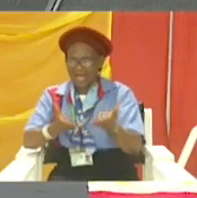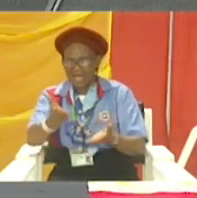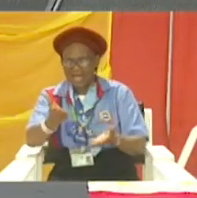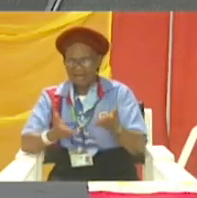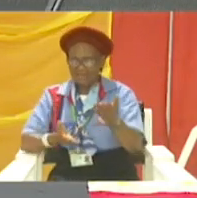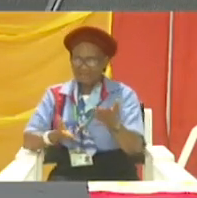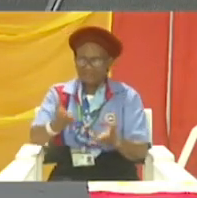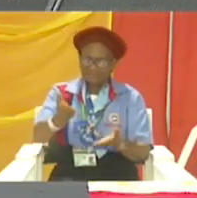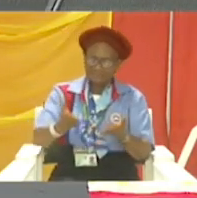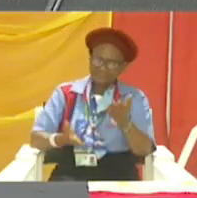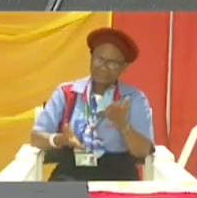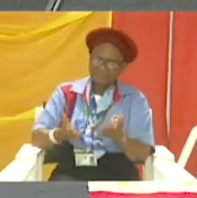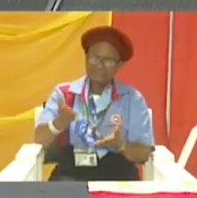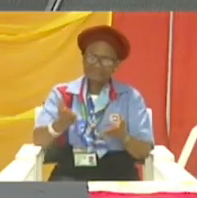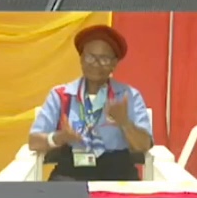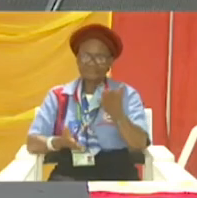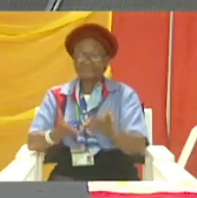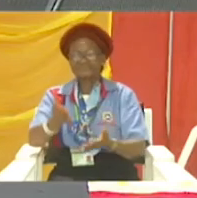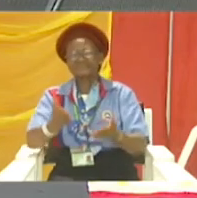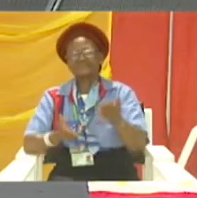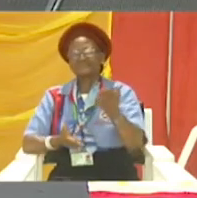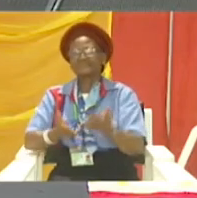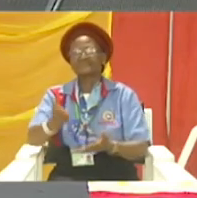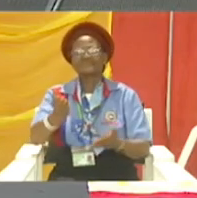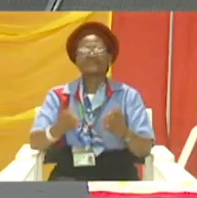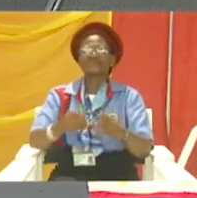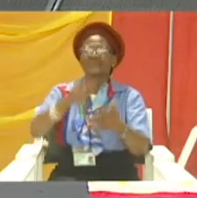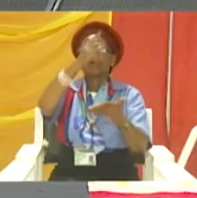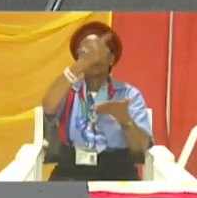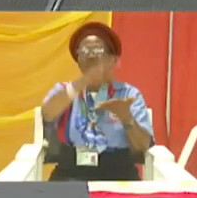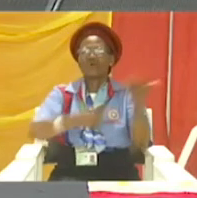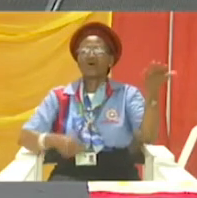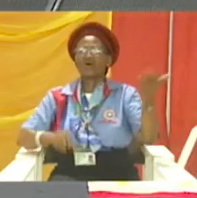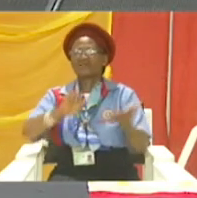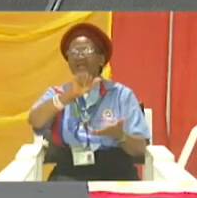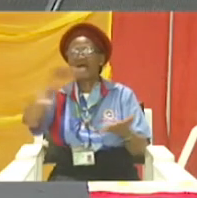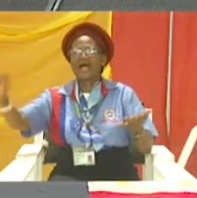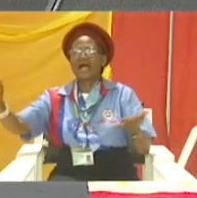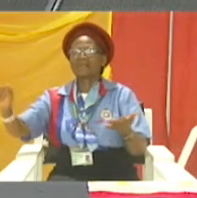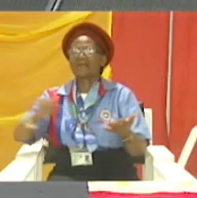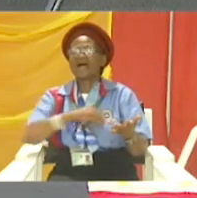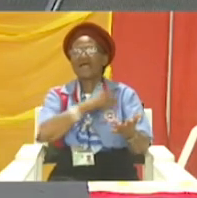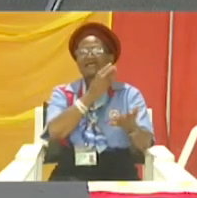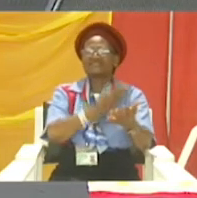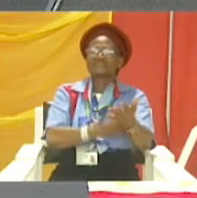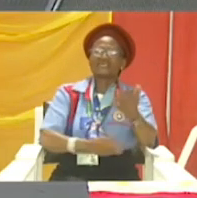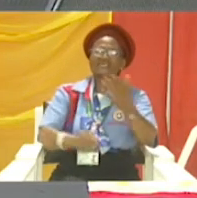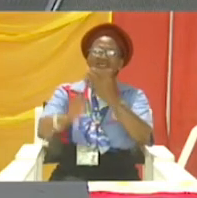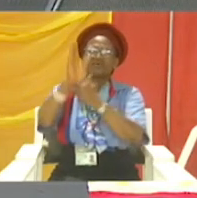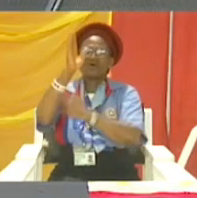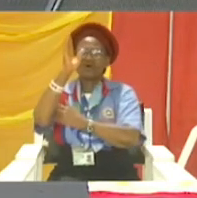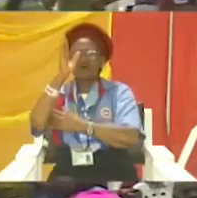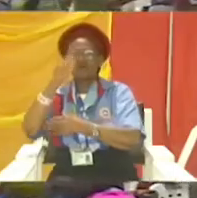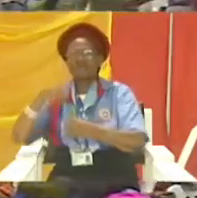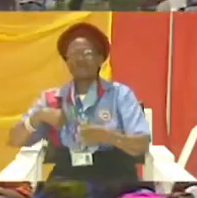serve. We are serving Him, what a mighty